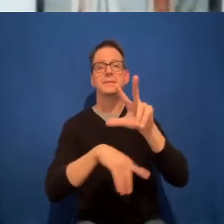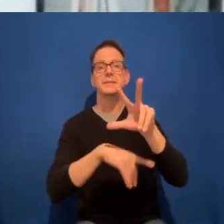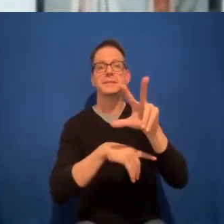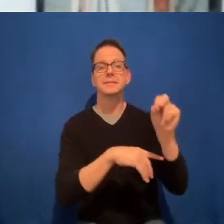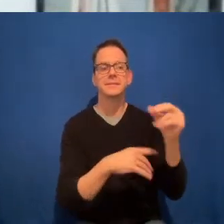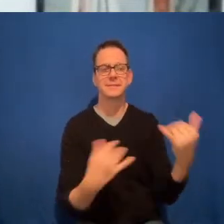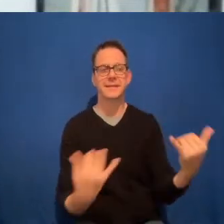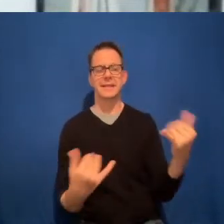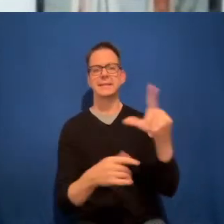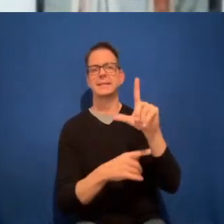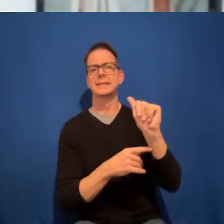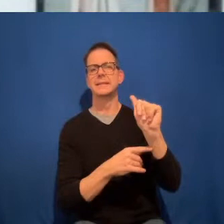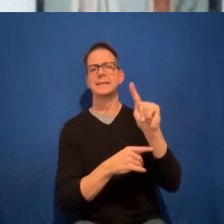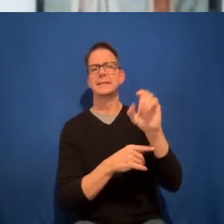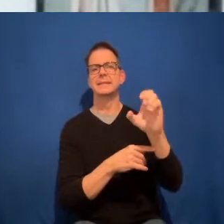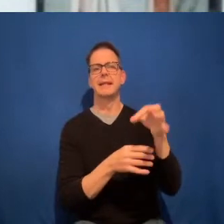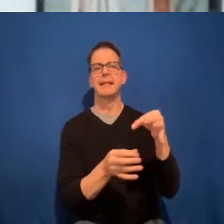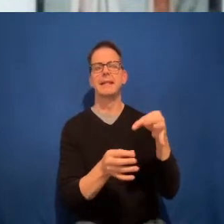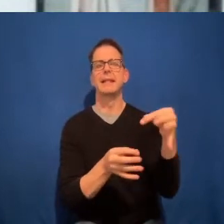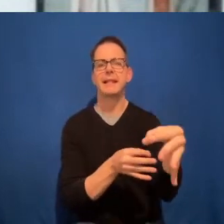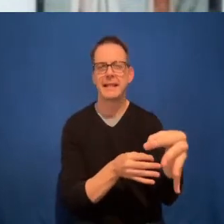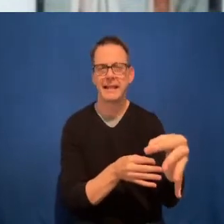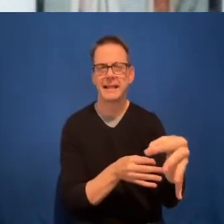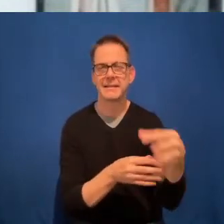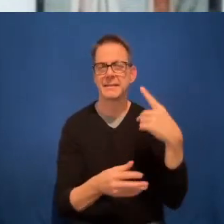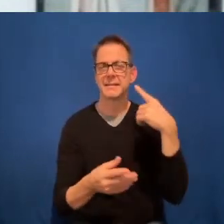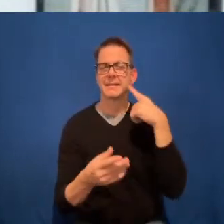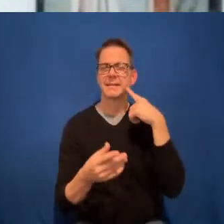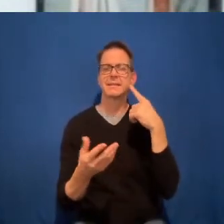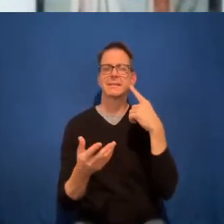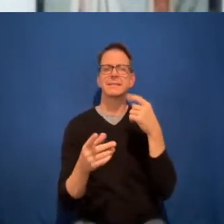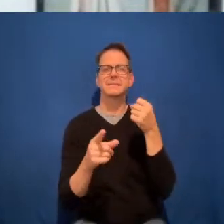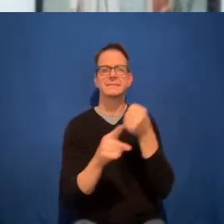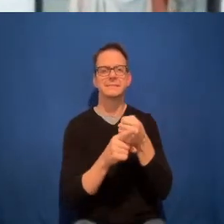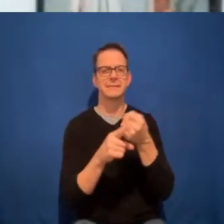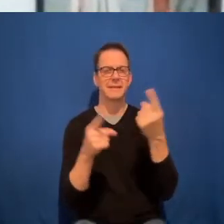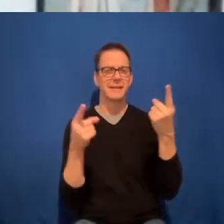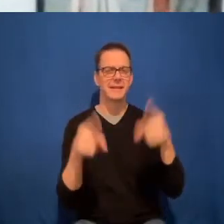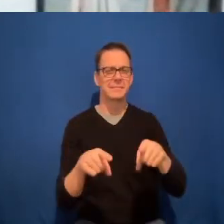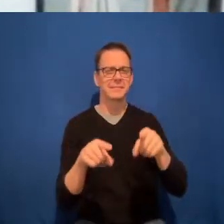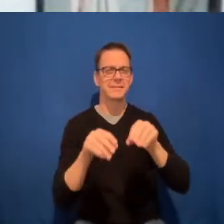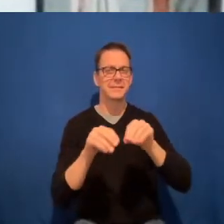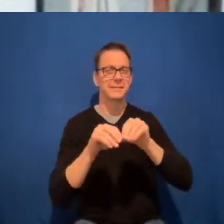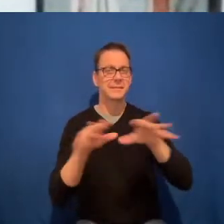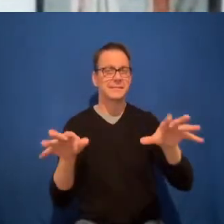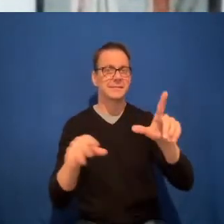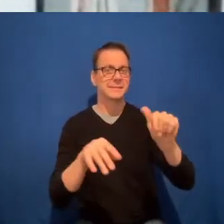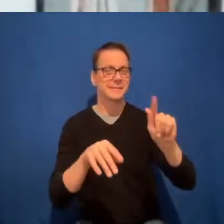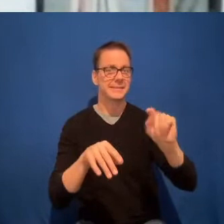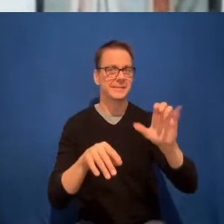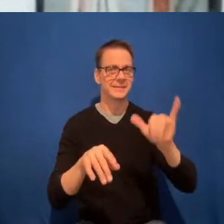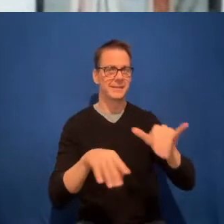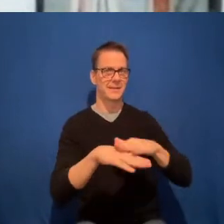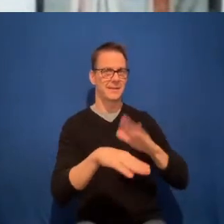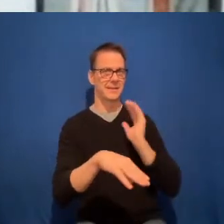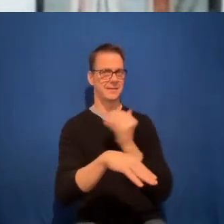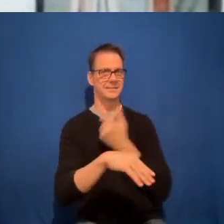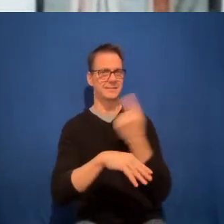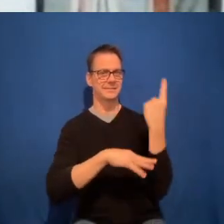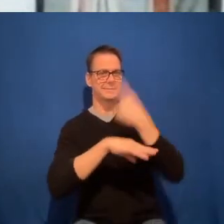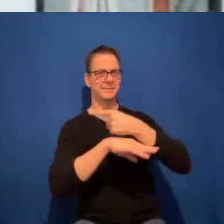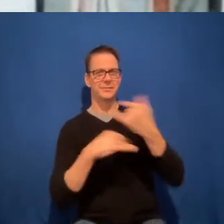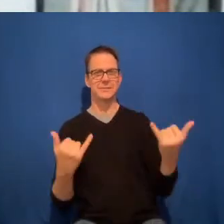today. I suspect it's just totally a coincidence. They just happen to release them late on the days that we're doing the analysis.